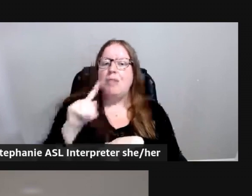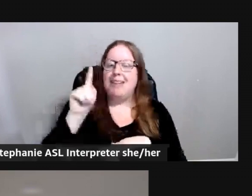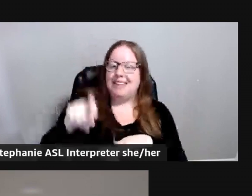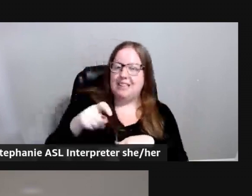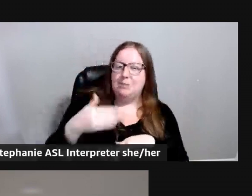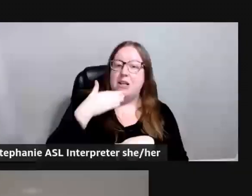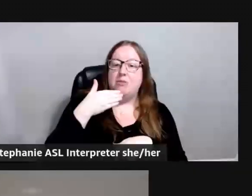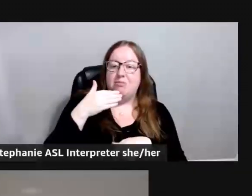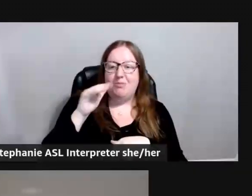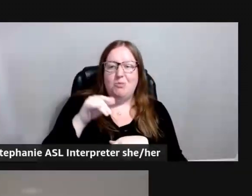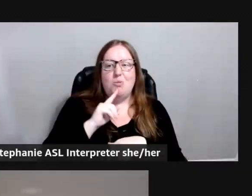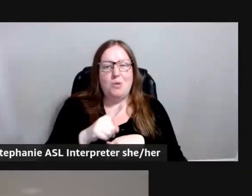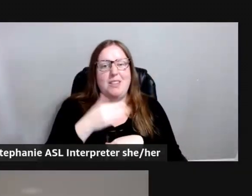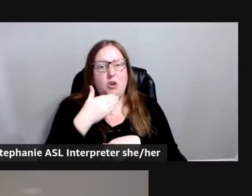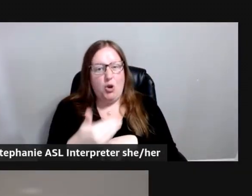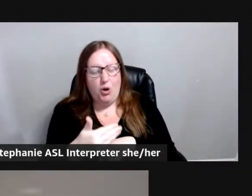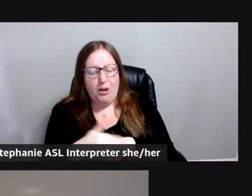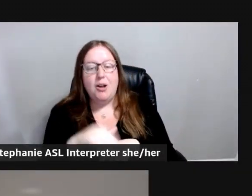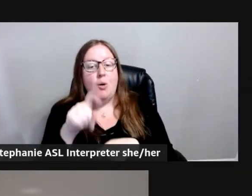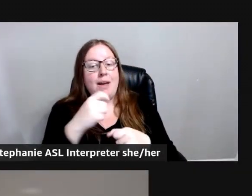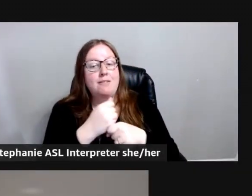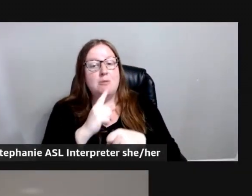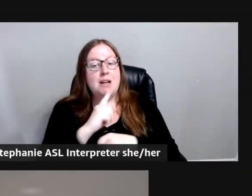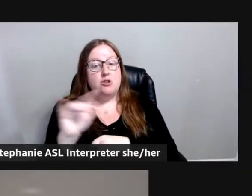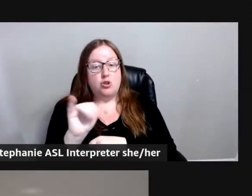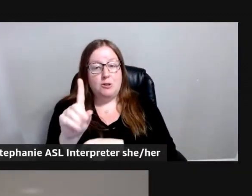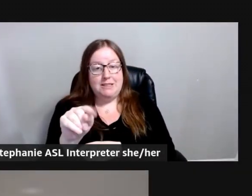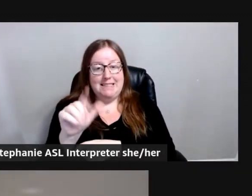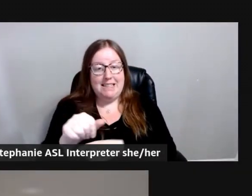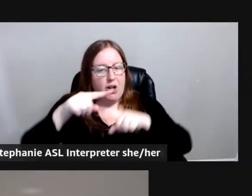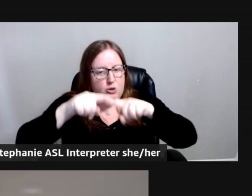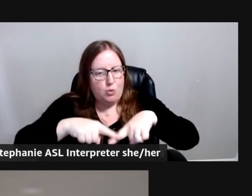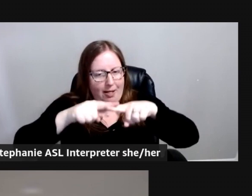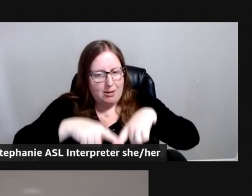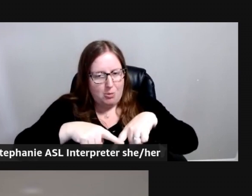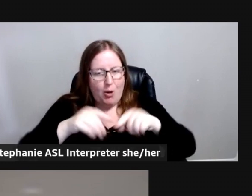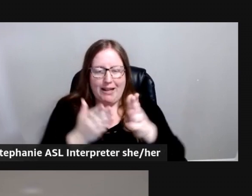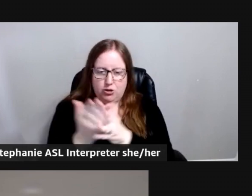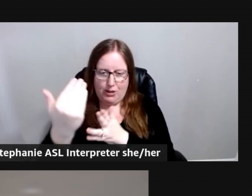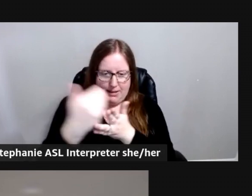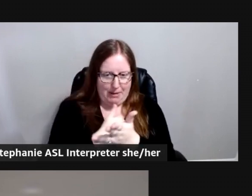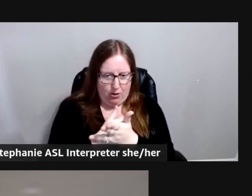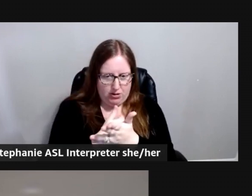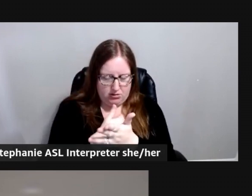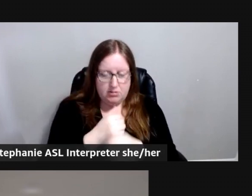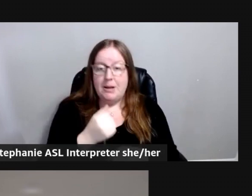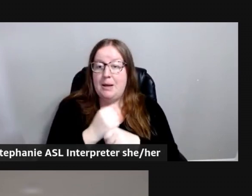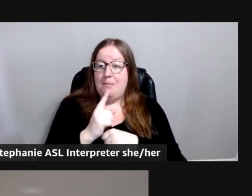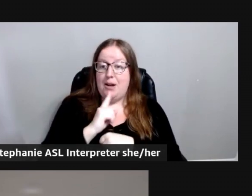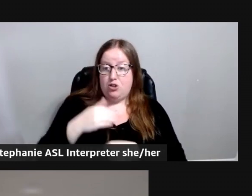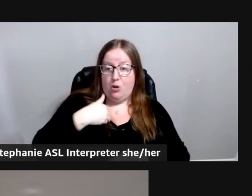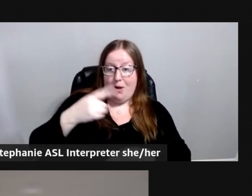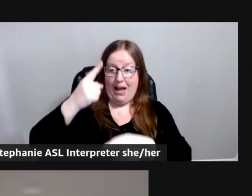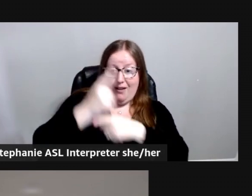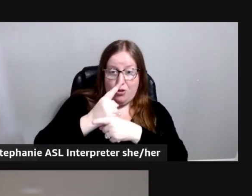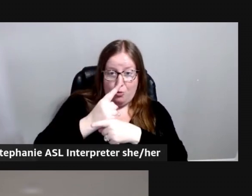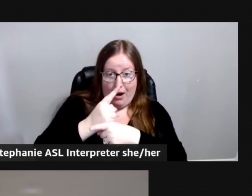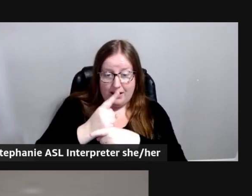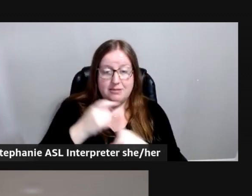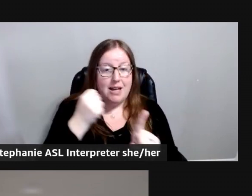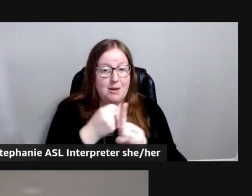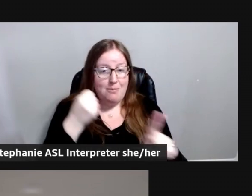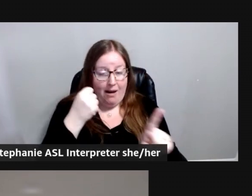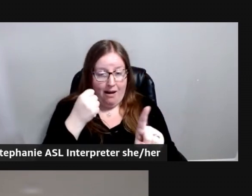your data. And then you have to make sure that the data is reliable and transparent, right? Make sure that we have the right emission factoring for